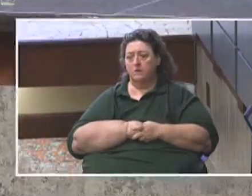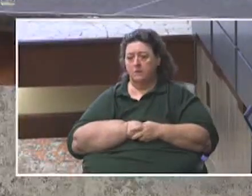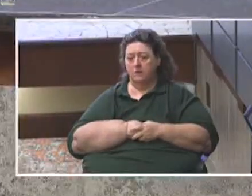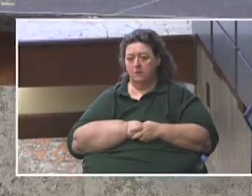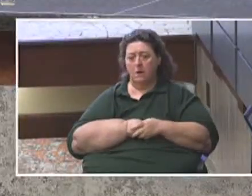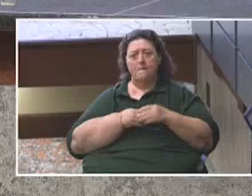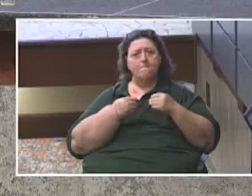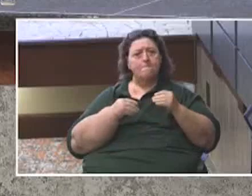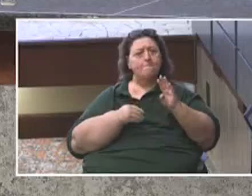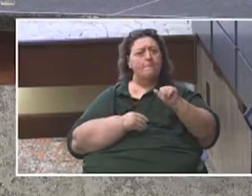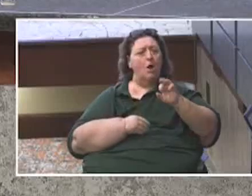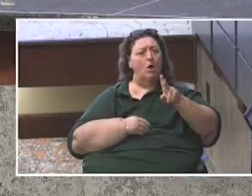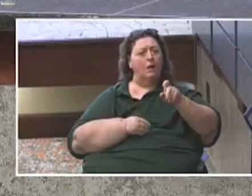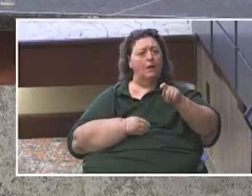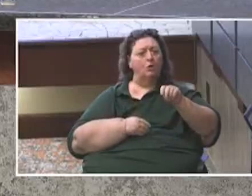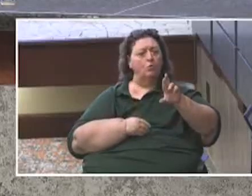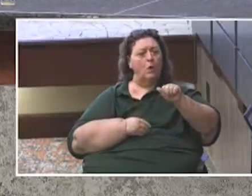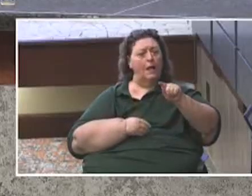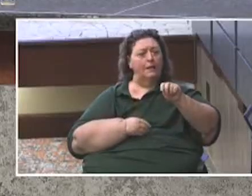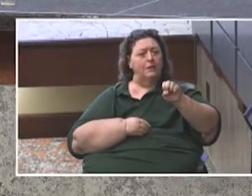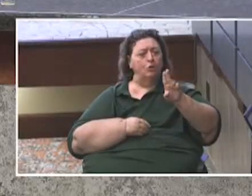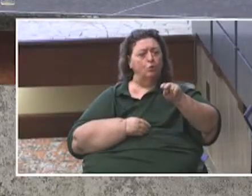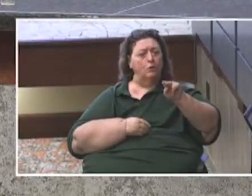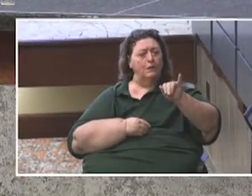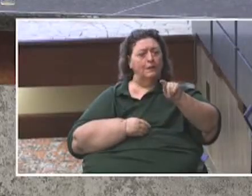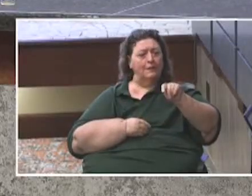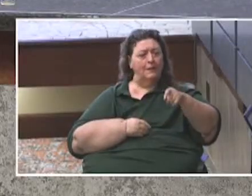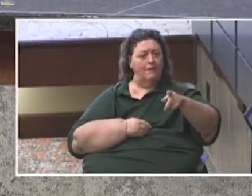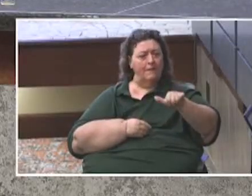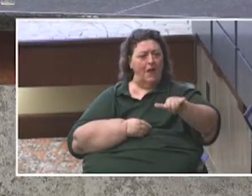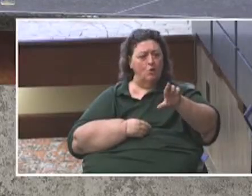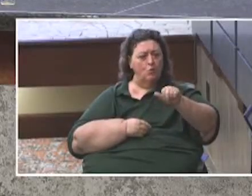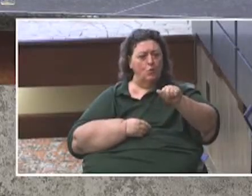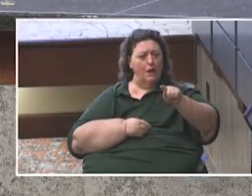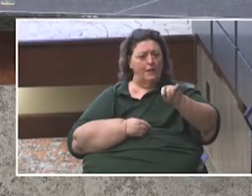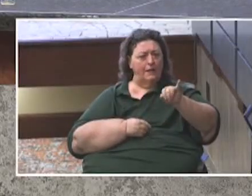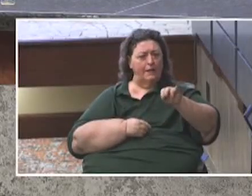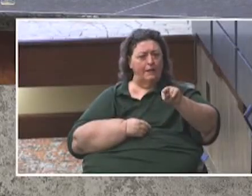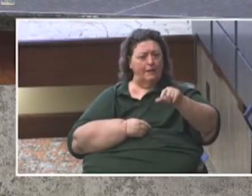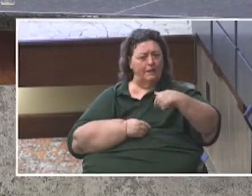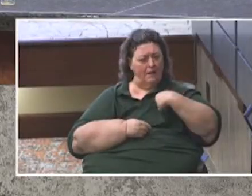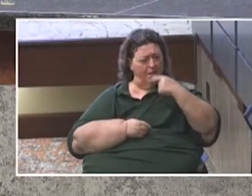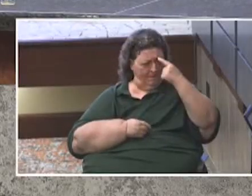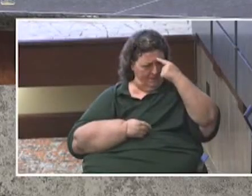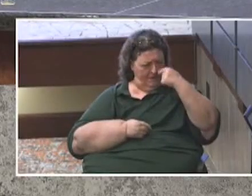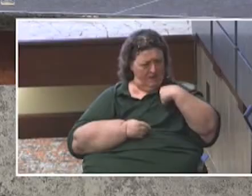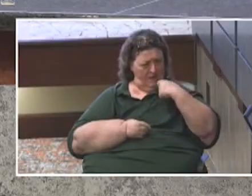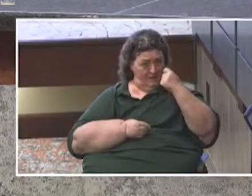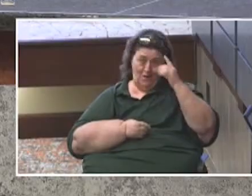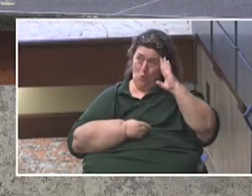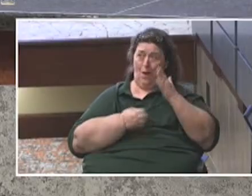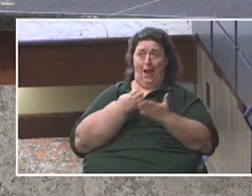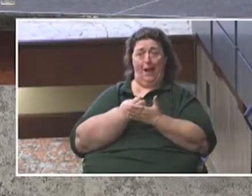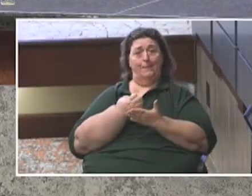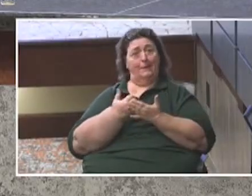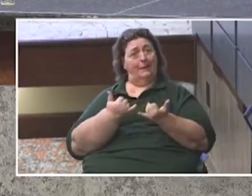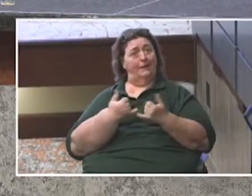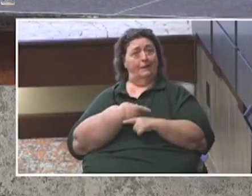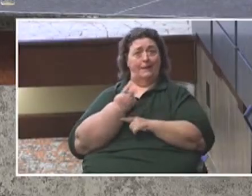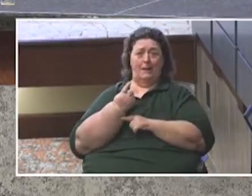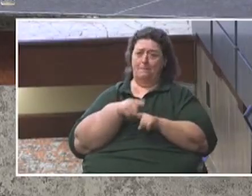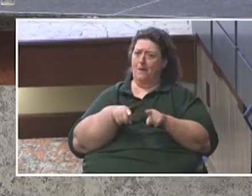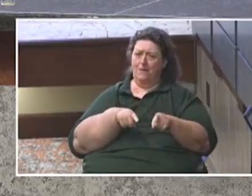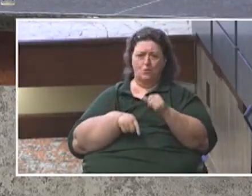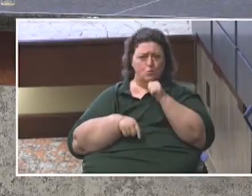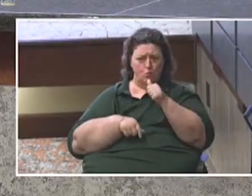the market rate units in this particular, waiving this particular unit. I understand how the economy is, but this won't